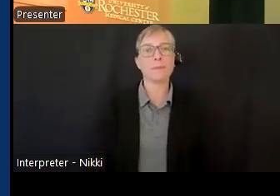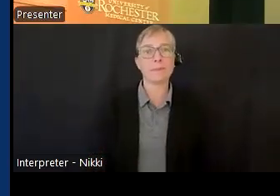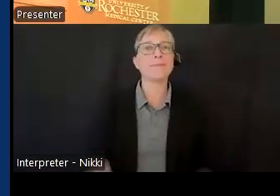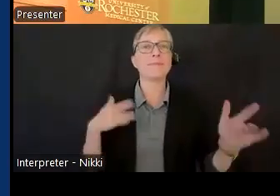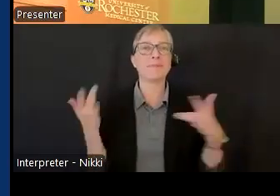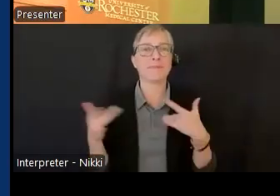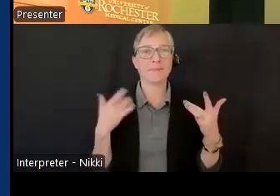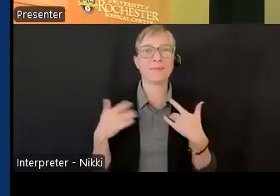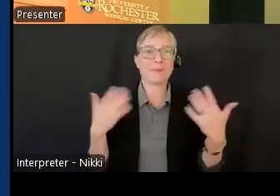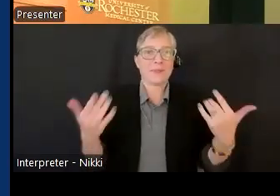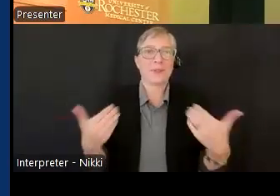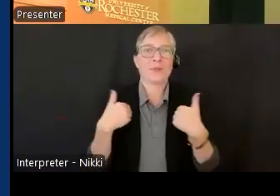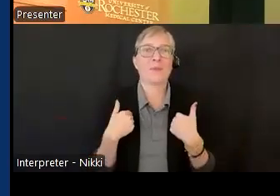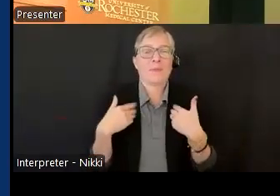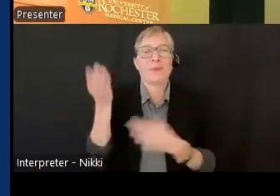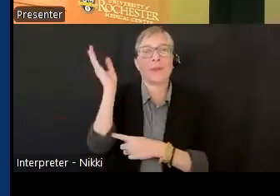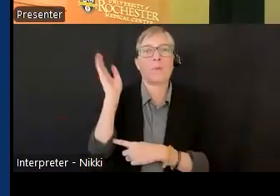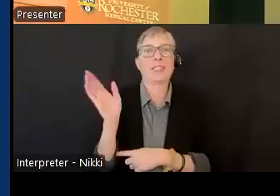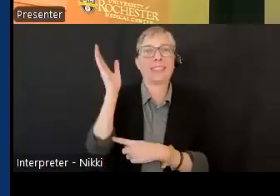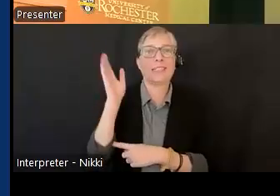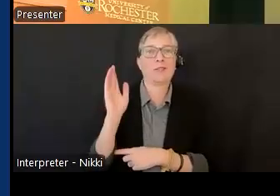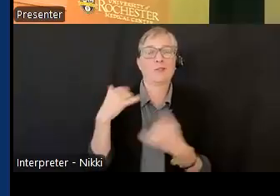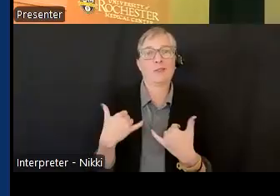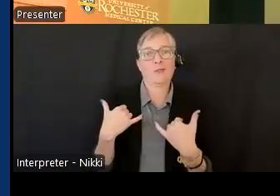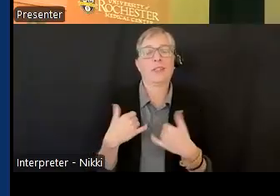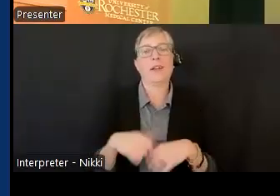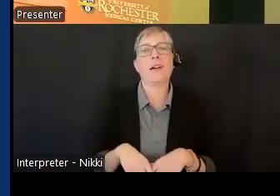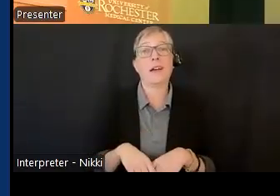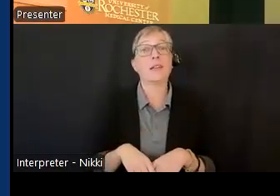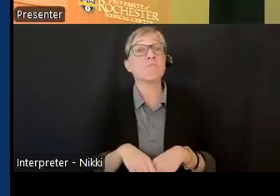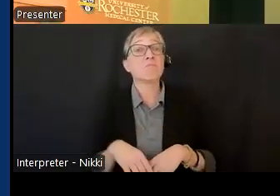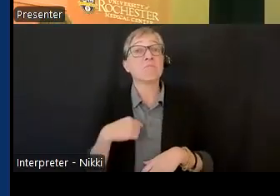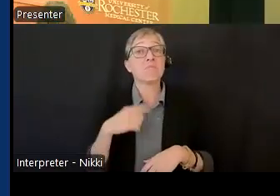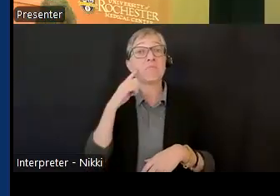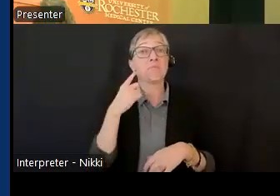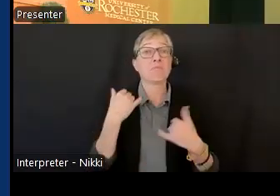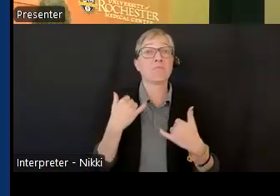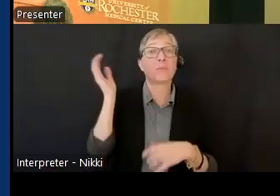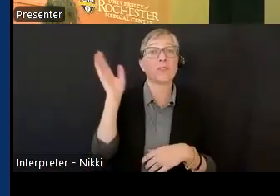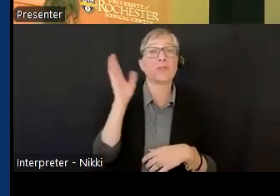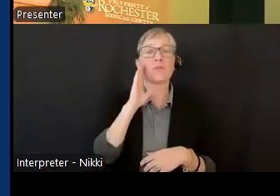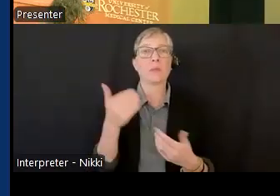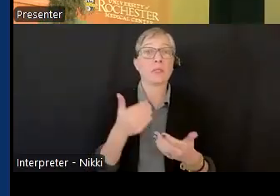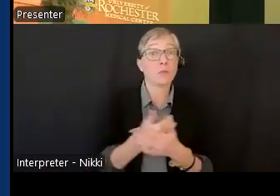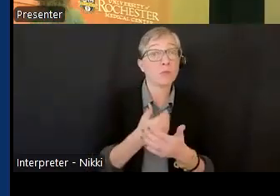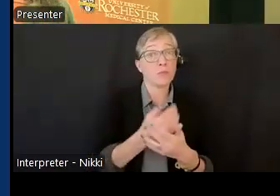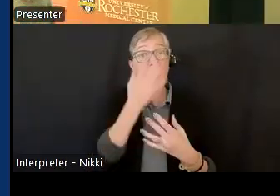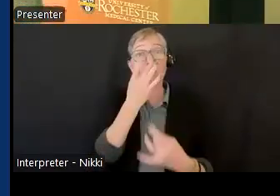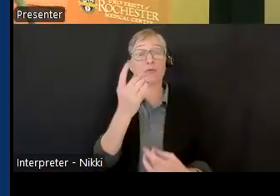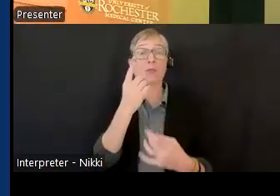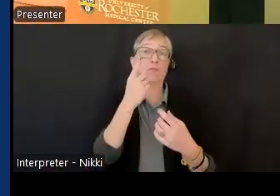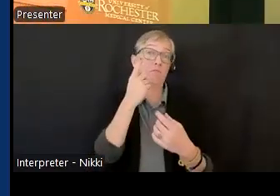to have the speaker team ready to share what I think is going to be actually very interesting and novel to many of us here in the